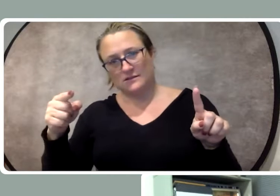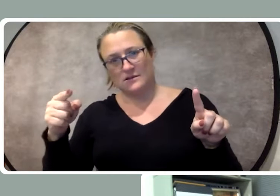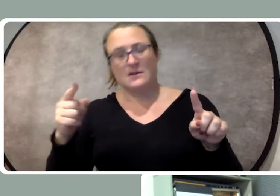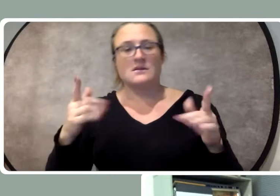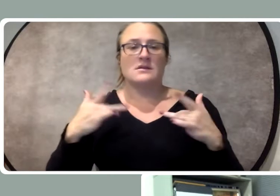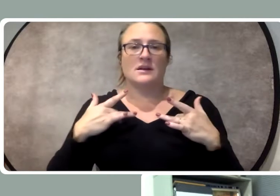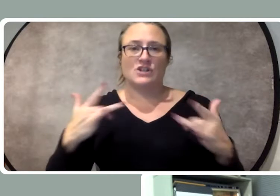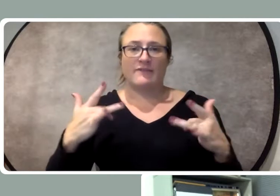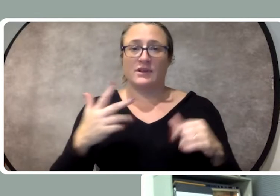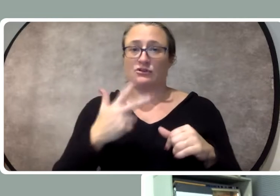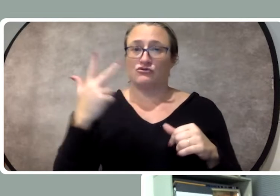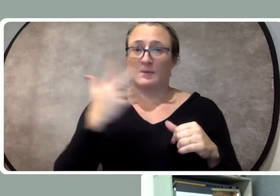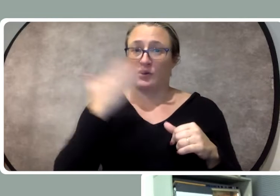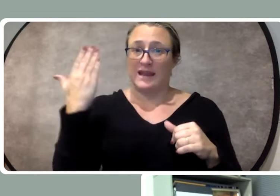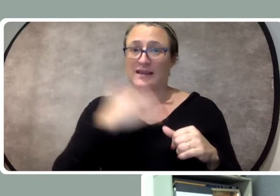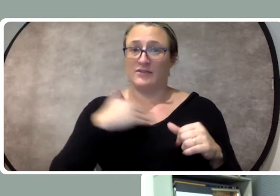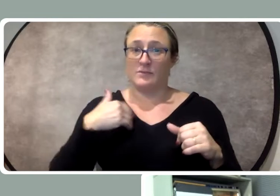generally for triple negative breast cancer,